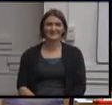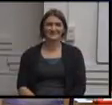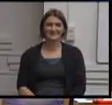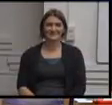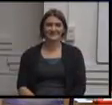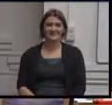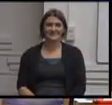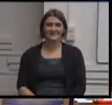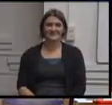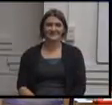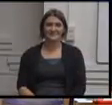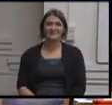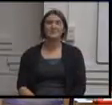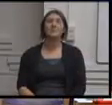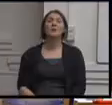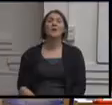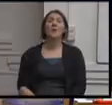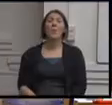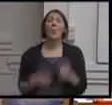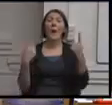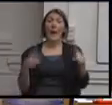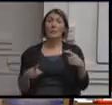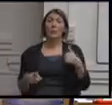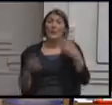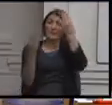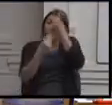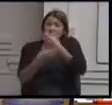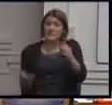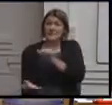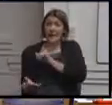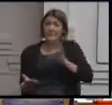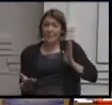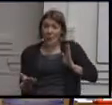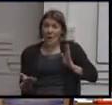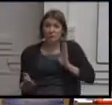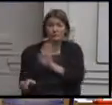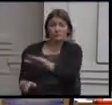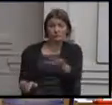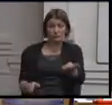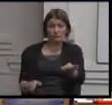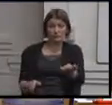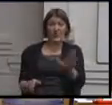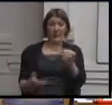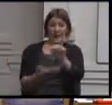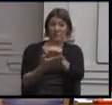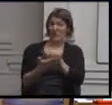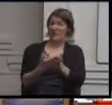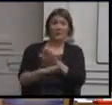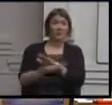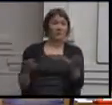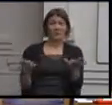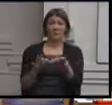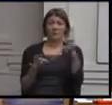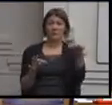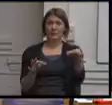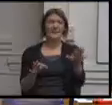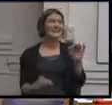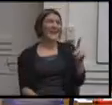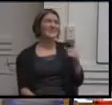And so we gave notice to everybody that that item was on for... Mom is coming